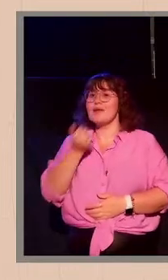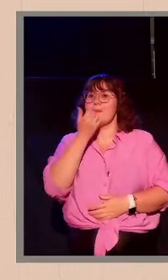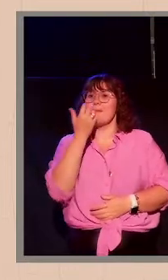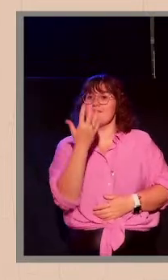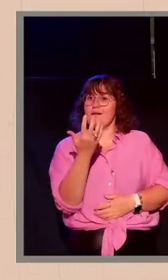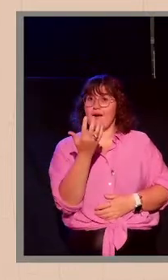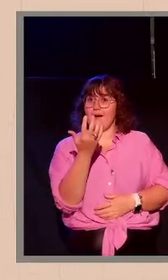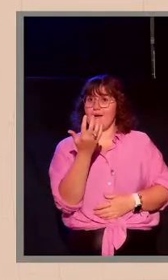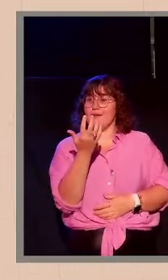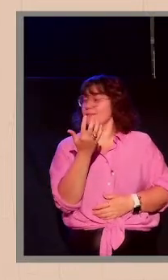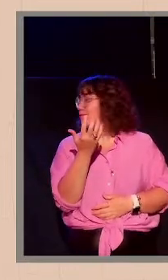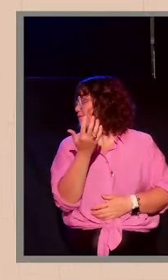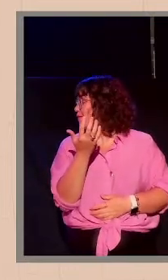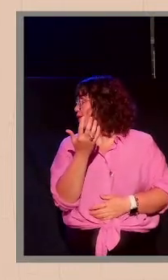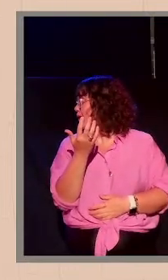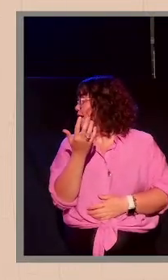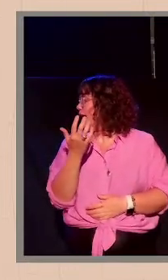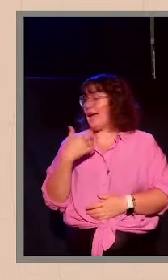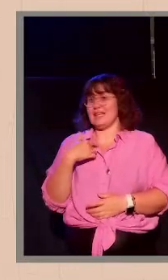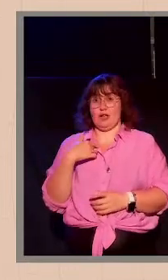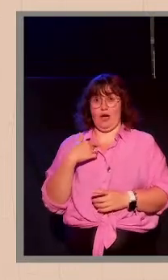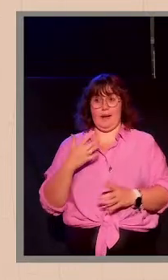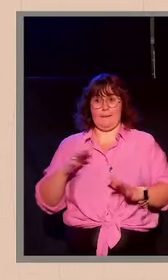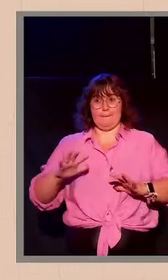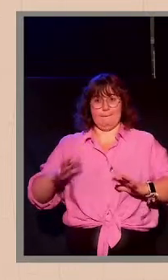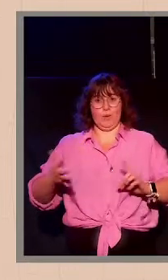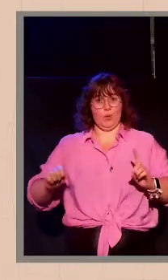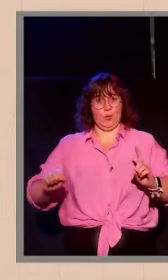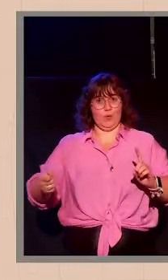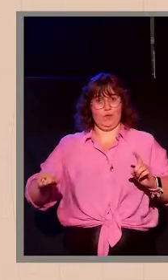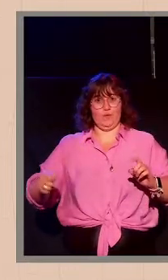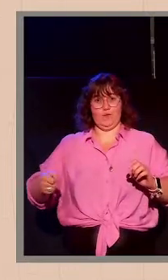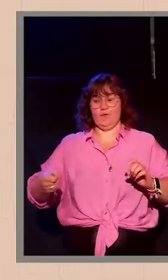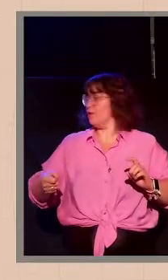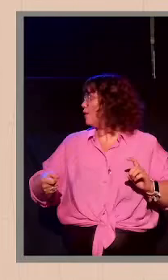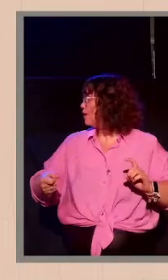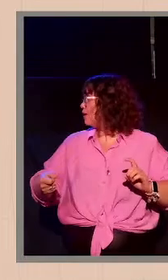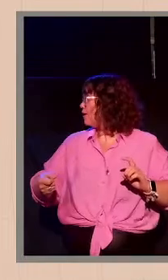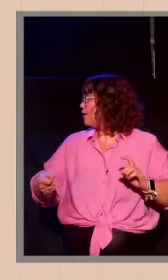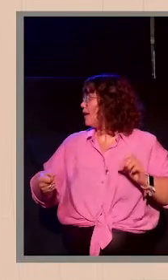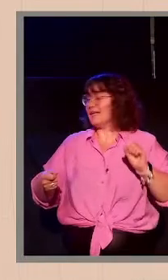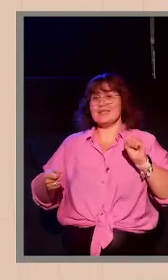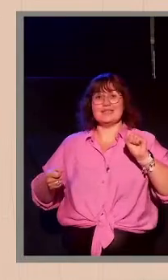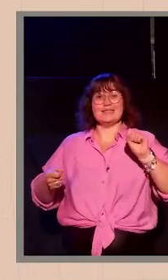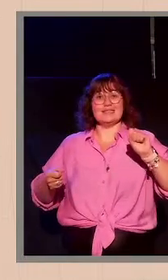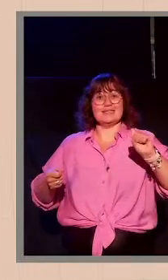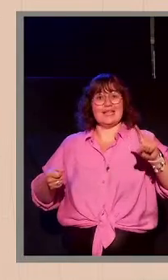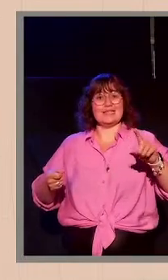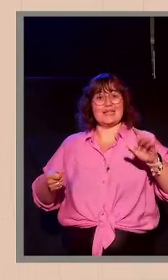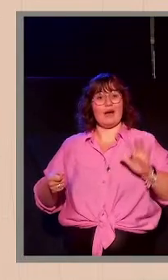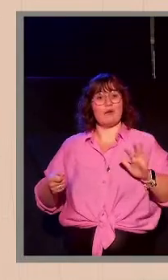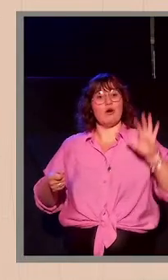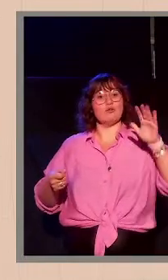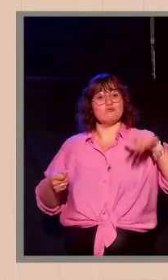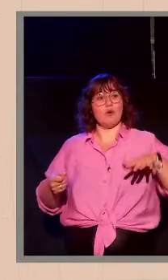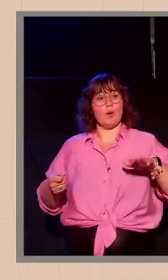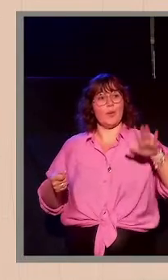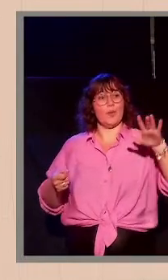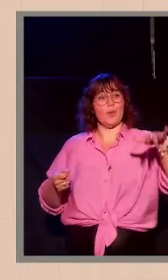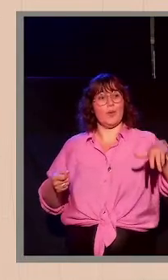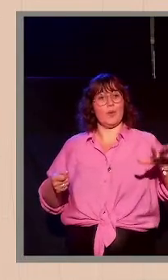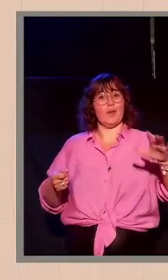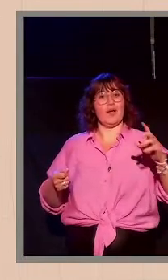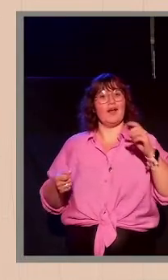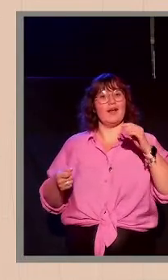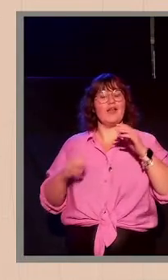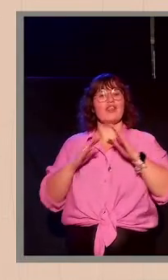5, as I move here, this is sending out the roll, the yaw, and the